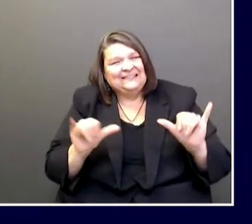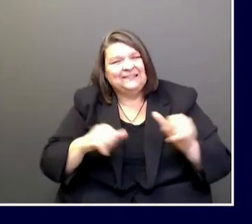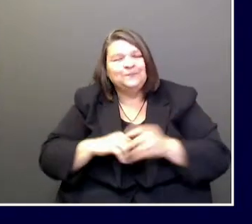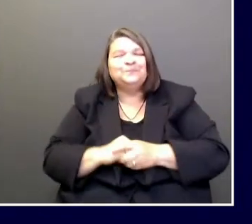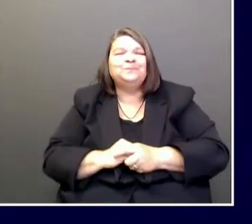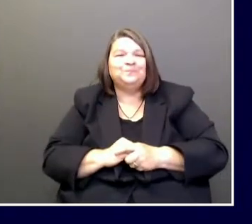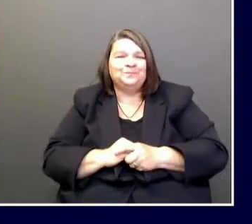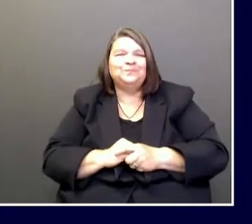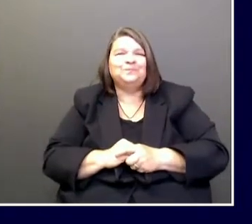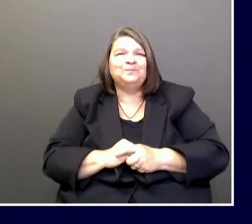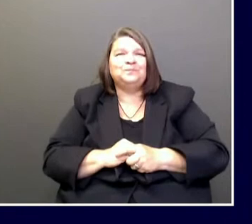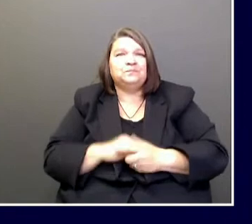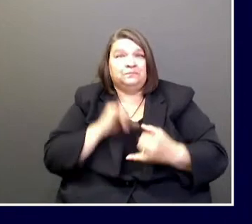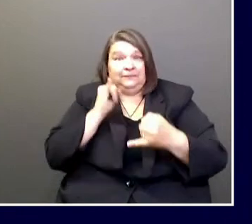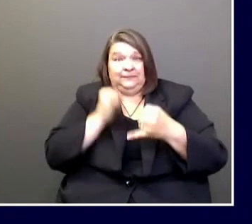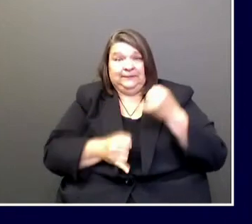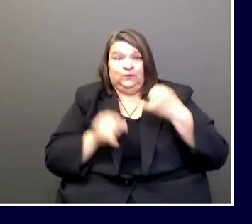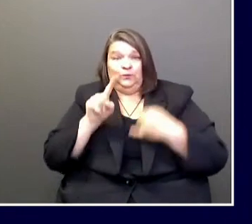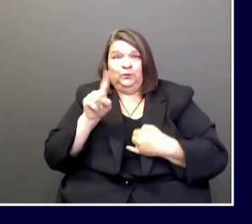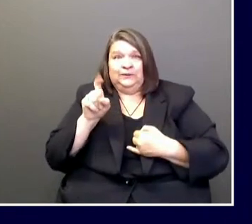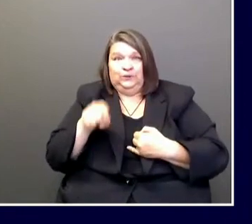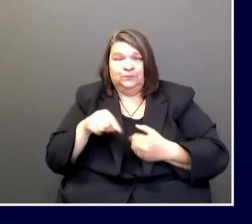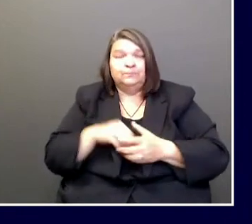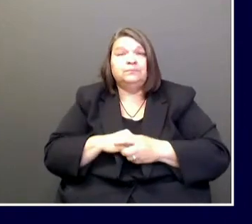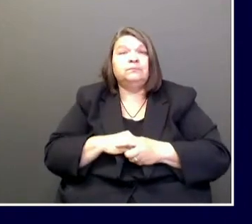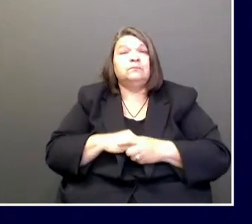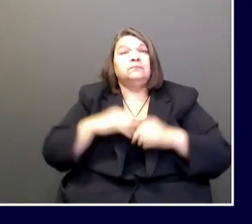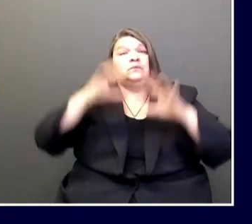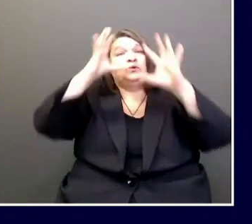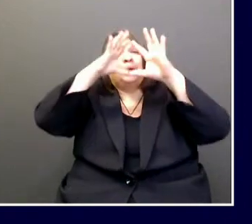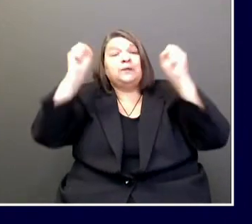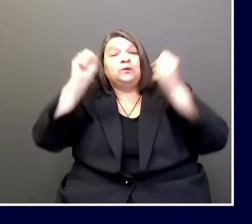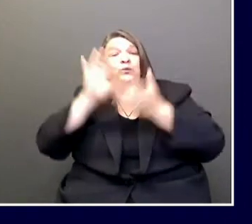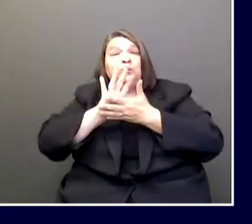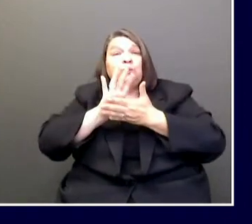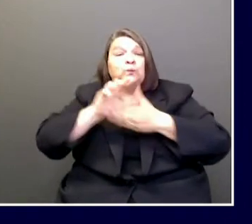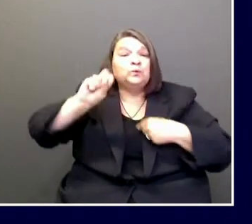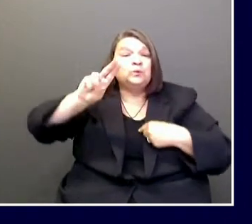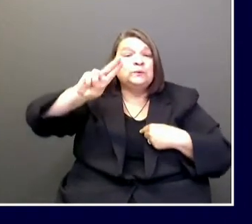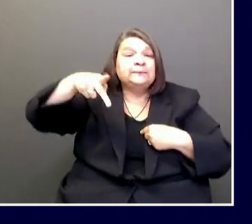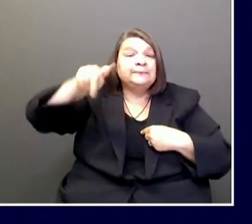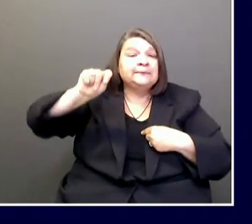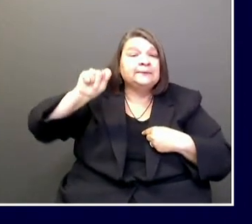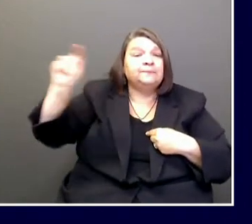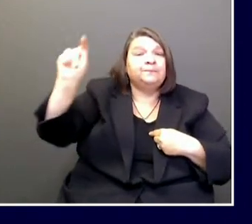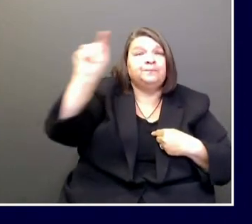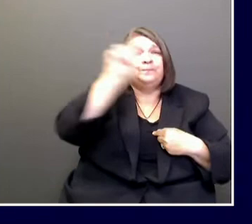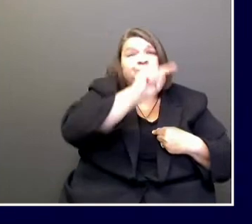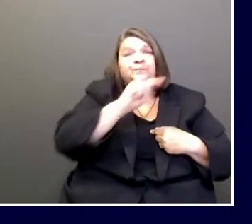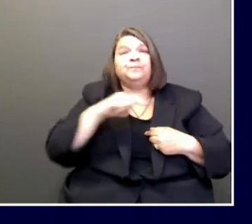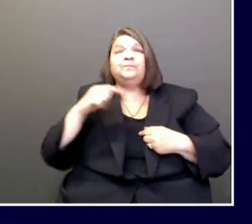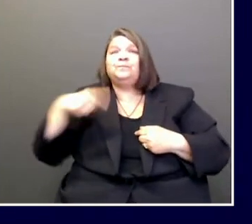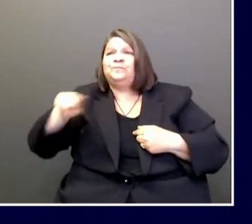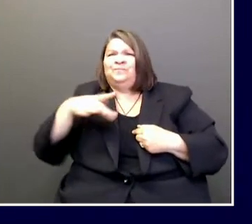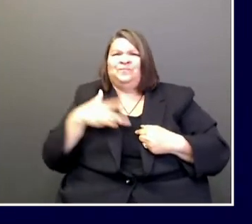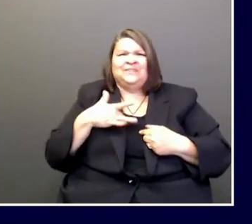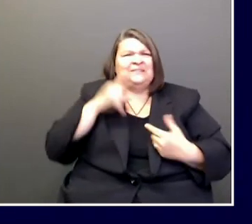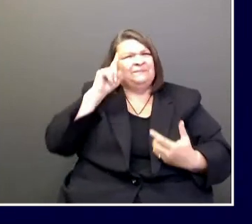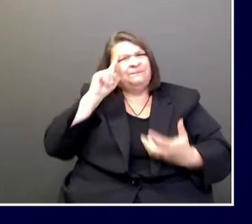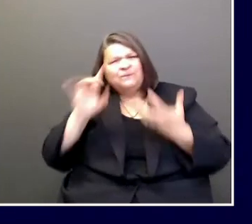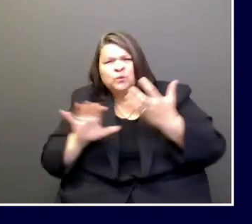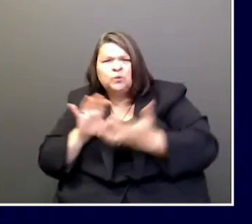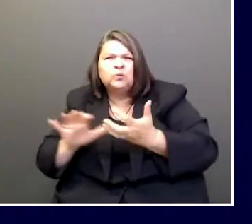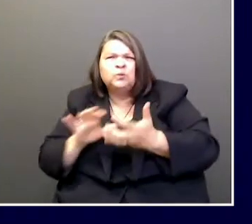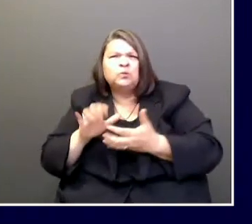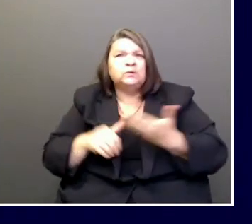that there's confusion with the language between recommendation and requirement. And some wish that there was a mandate so that would clear up